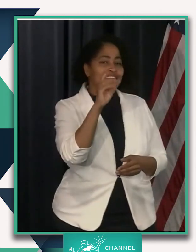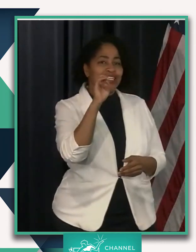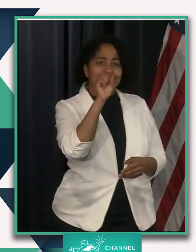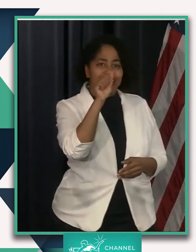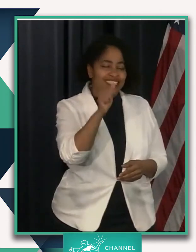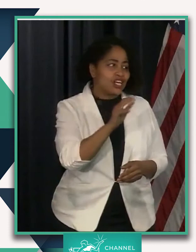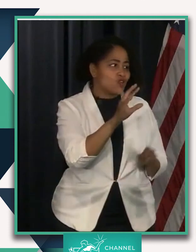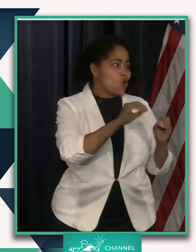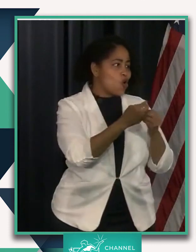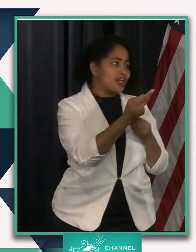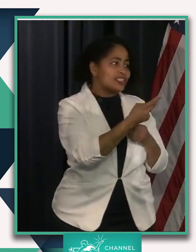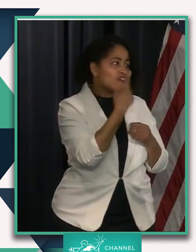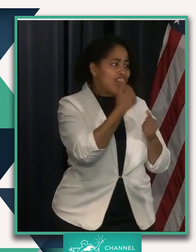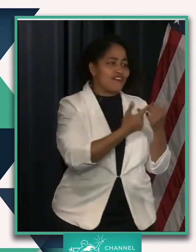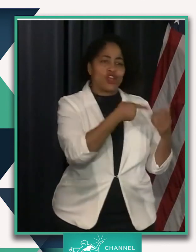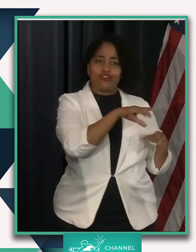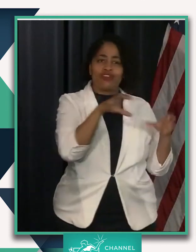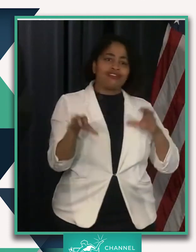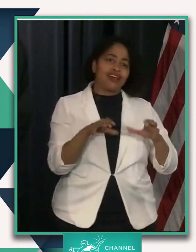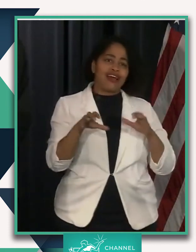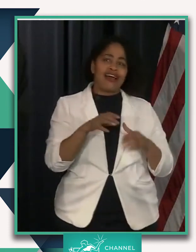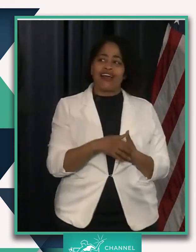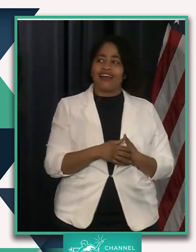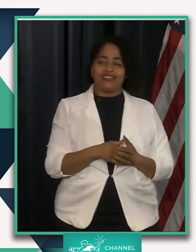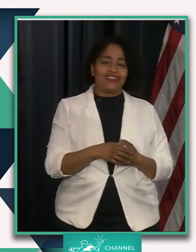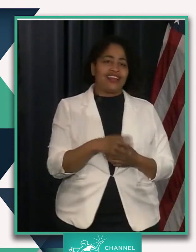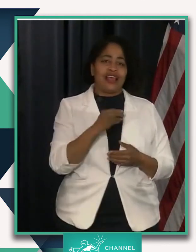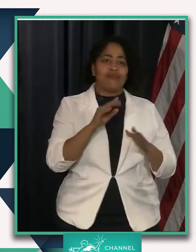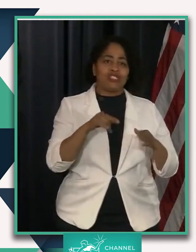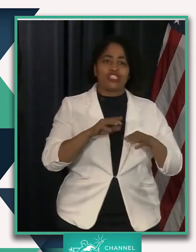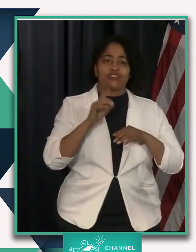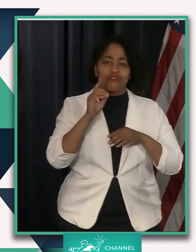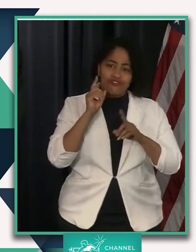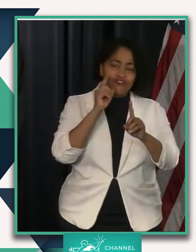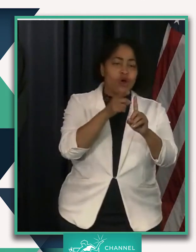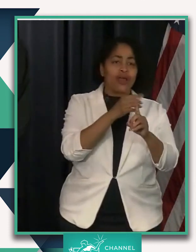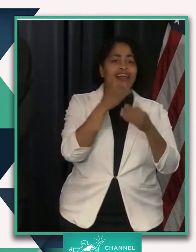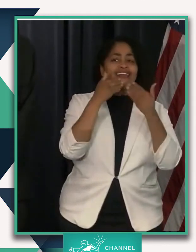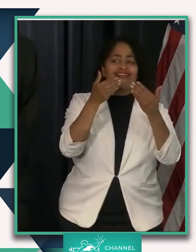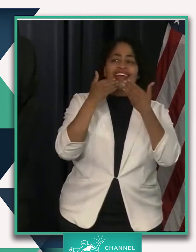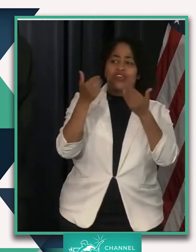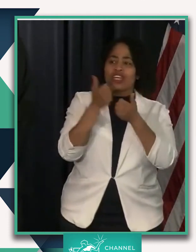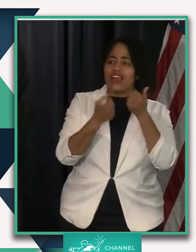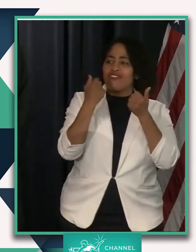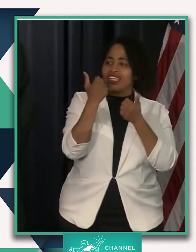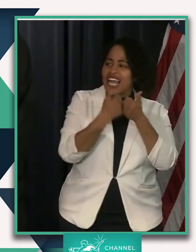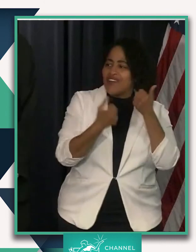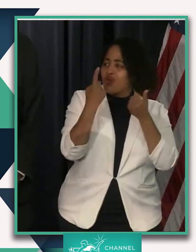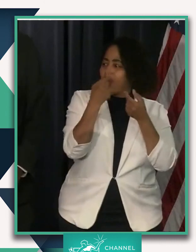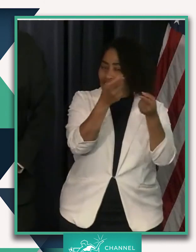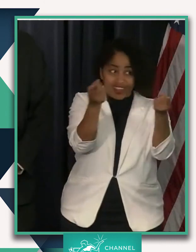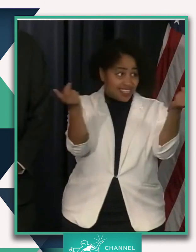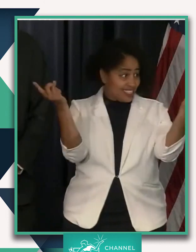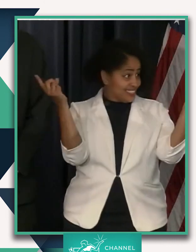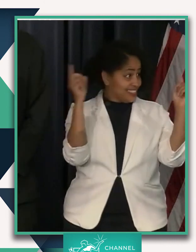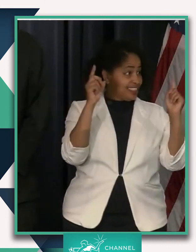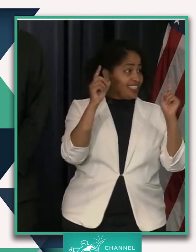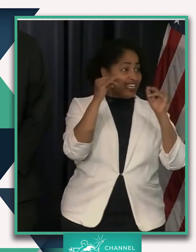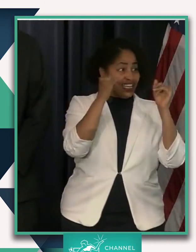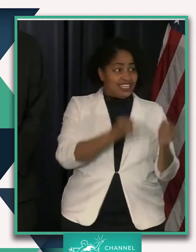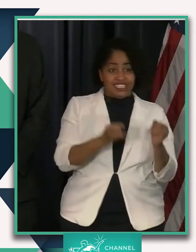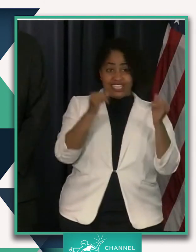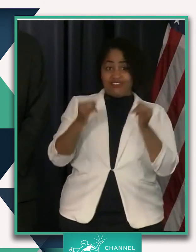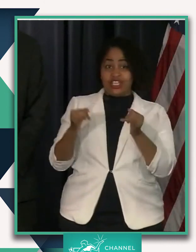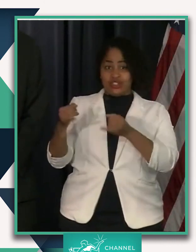your organizations for everything that you've done to push this forward. And then thank you to every single one of these individuals who